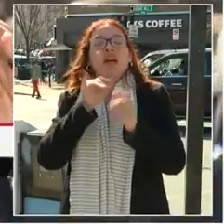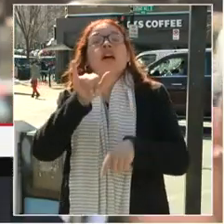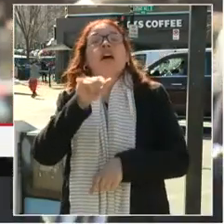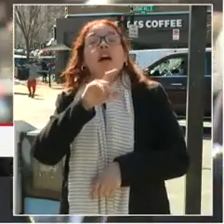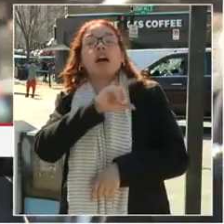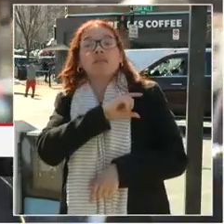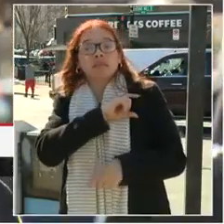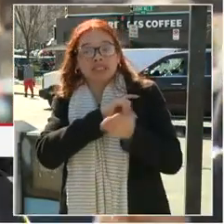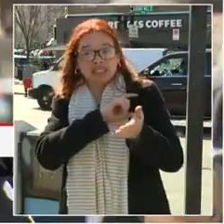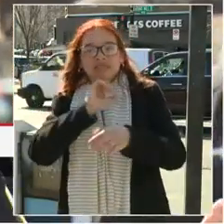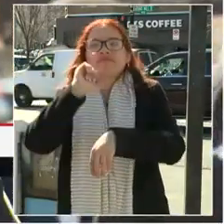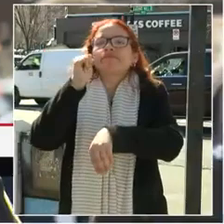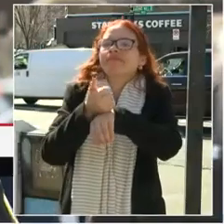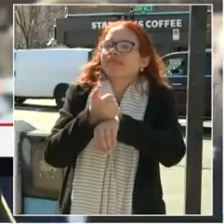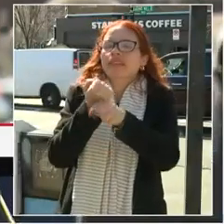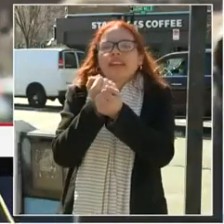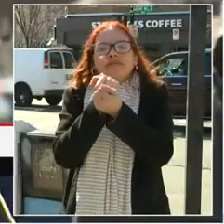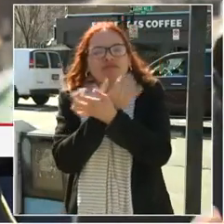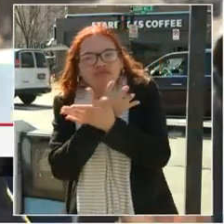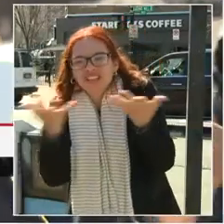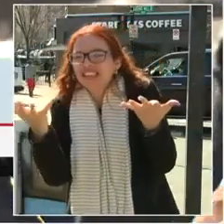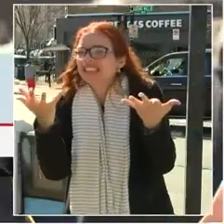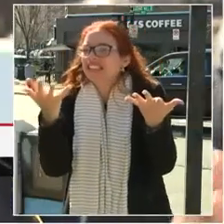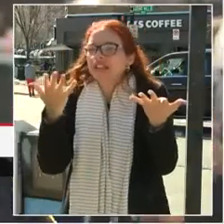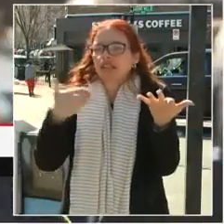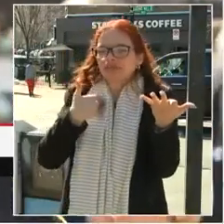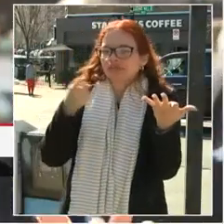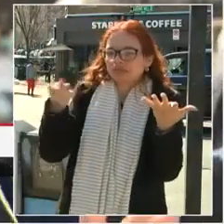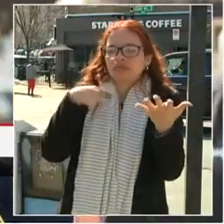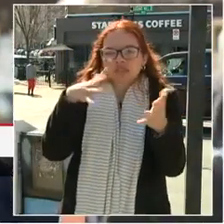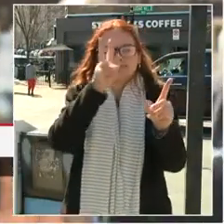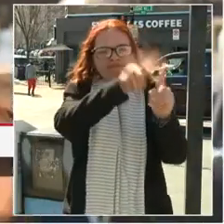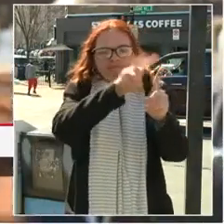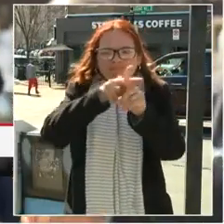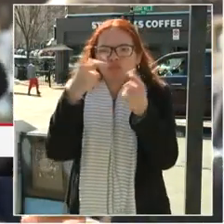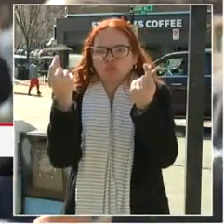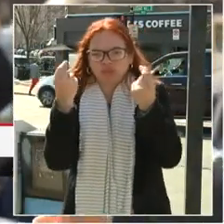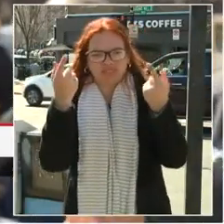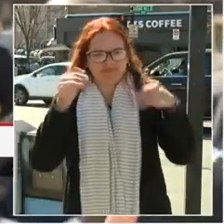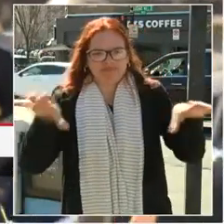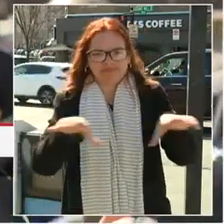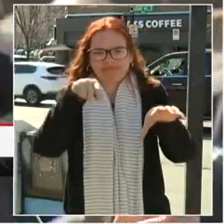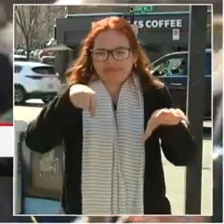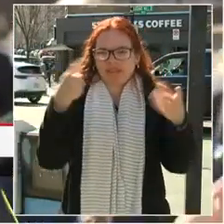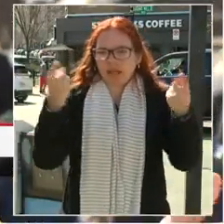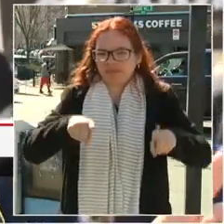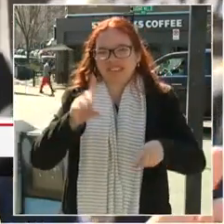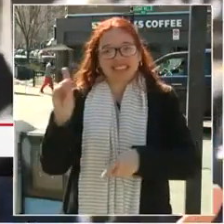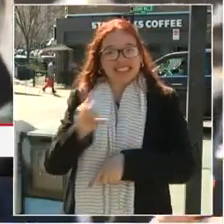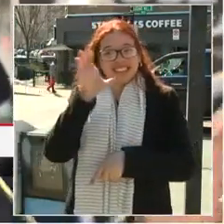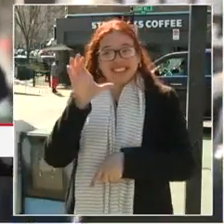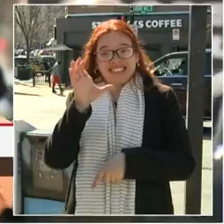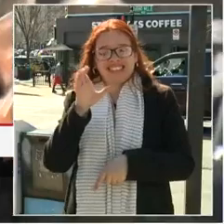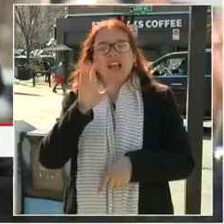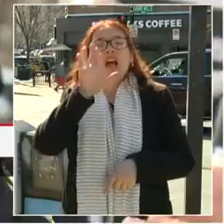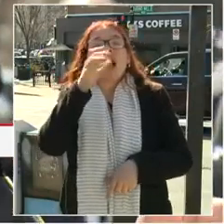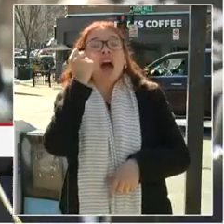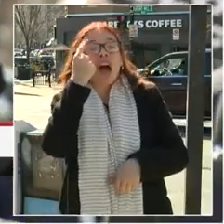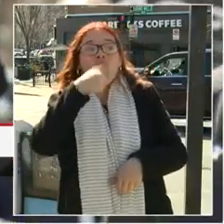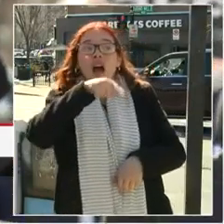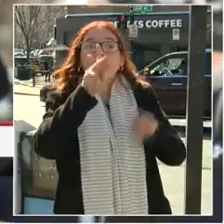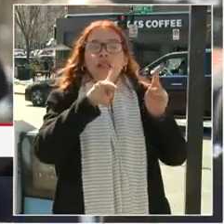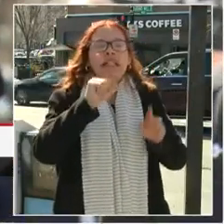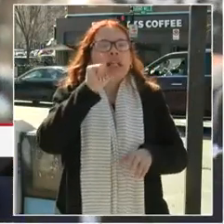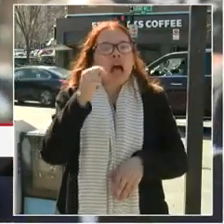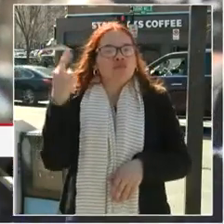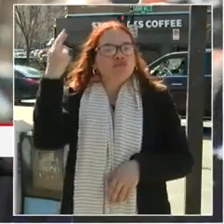upon everything that our police officers are tasked with, in Washington, D.C., and this is one thing that people don't necessarily realize is different from a